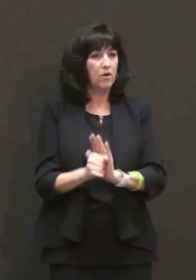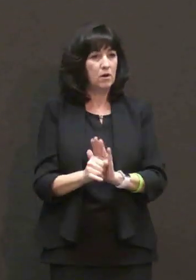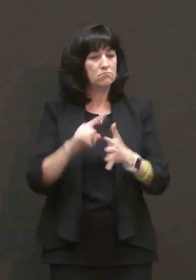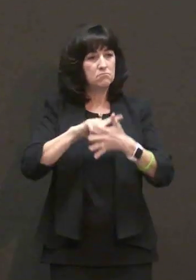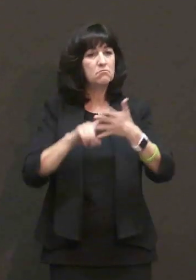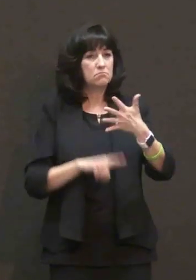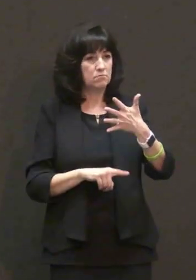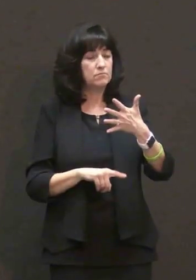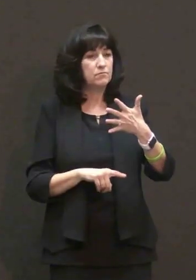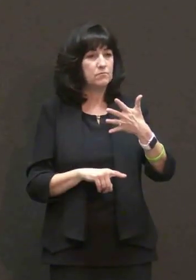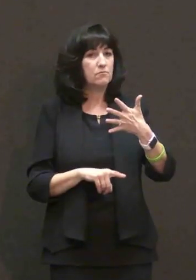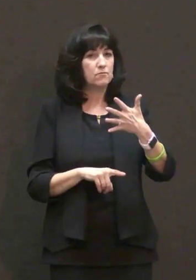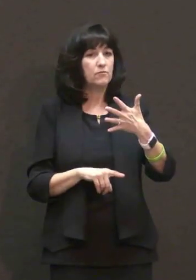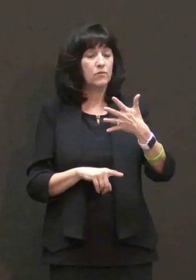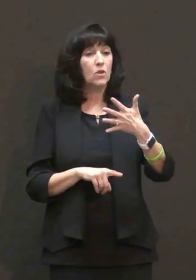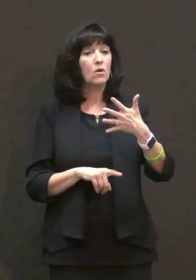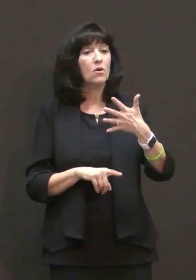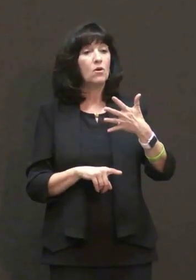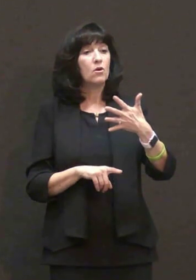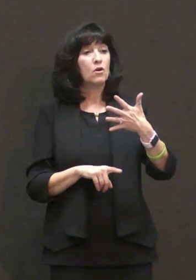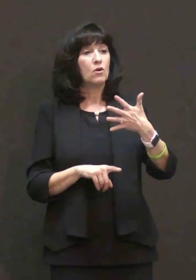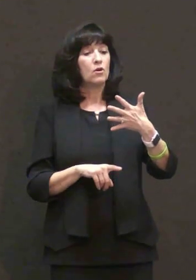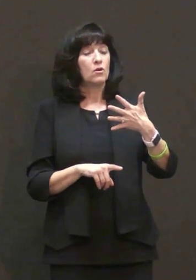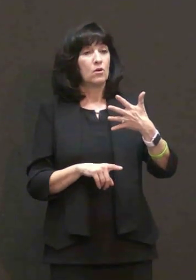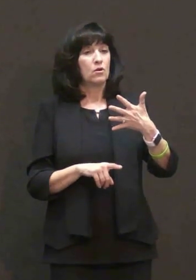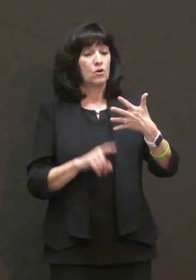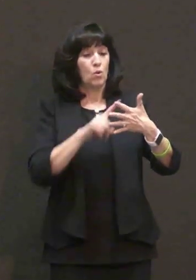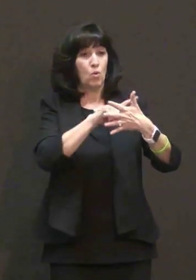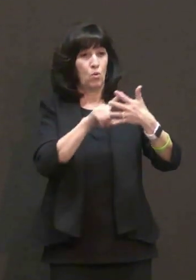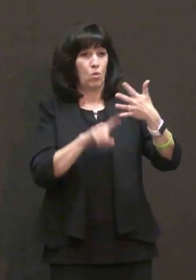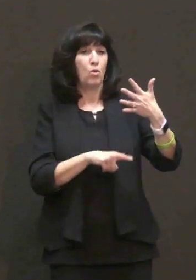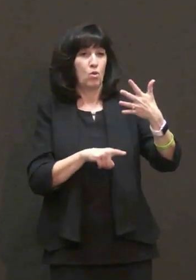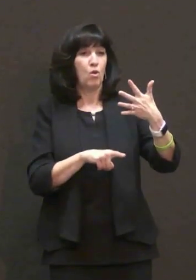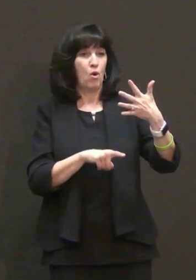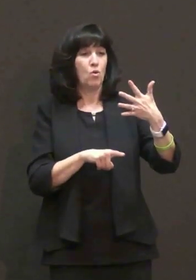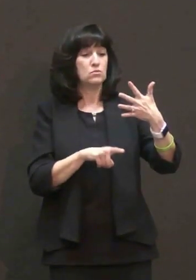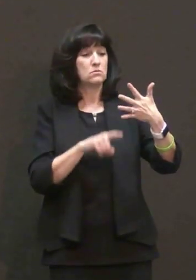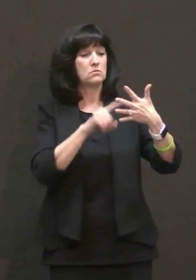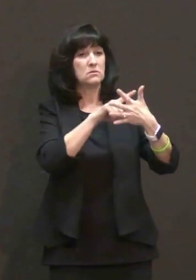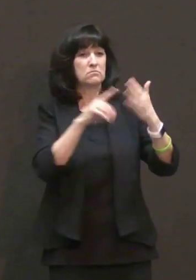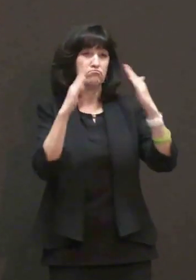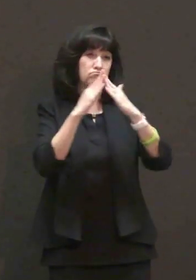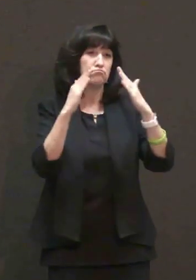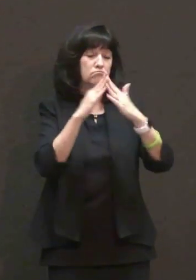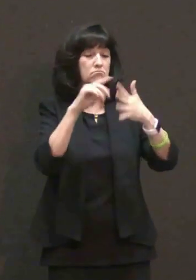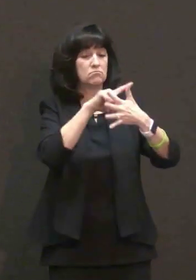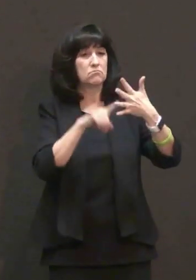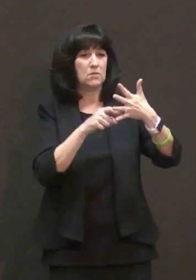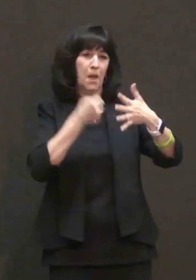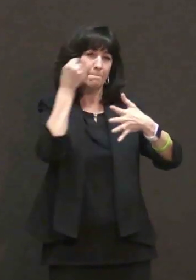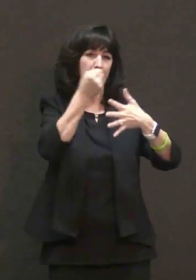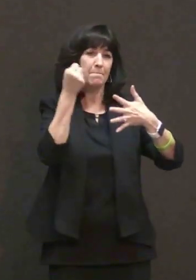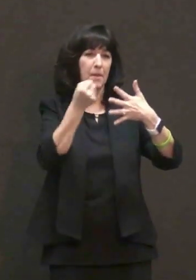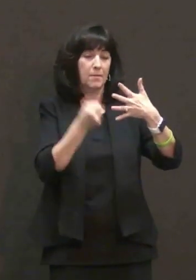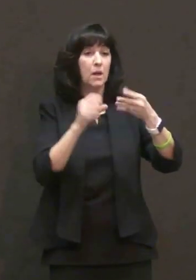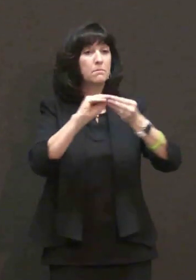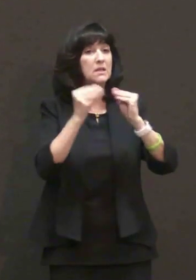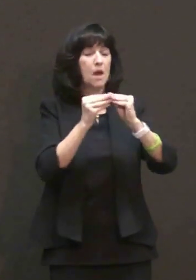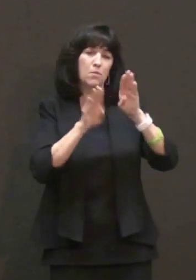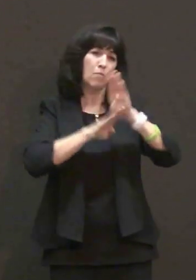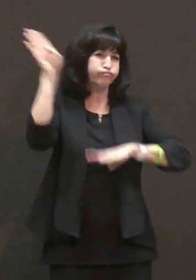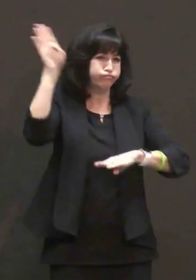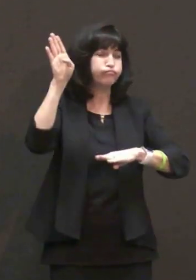so those really hard-hit metro areas were kind of way off the chart. And then all